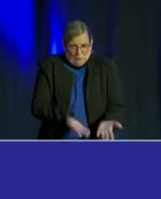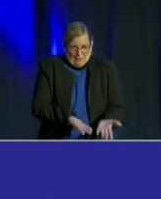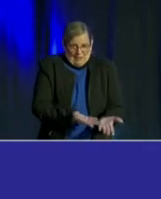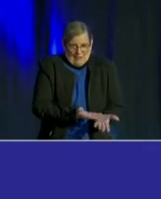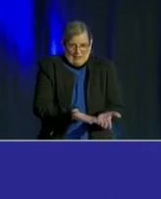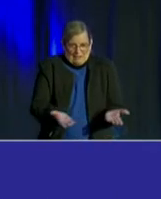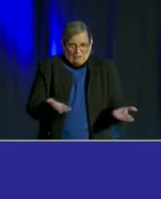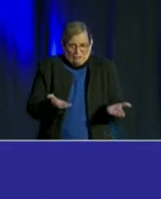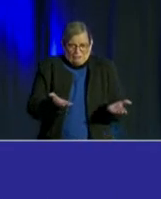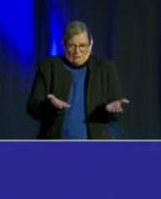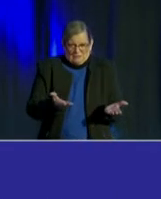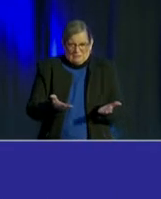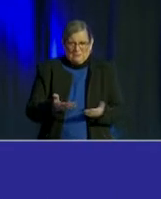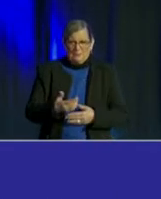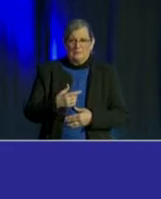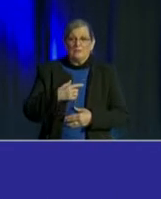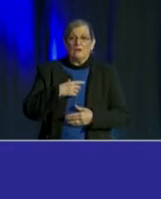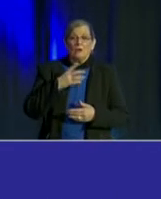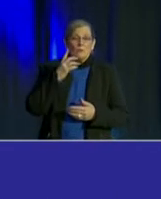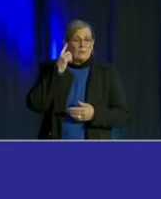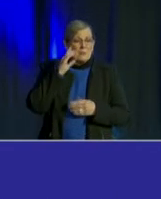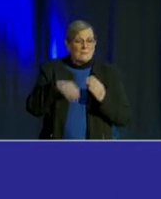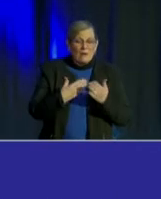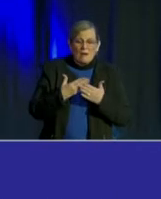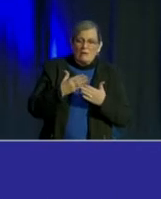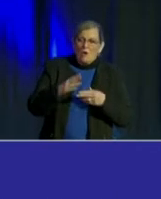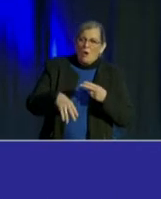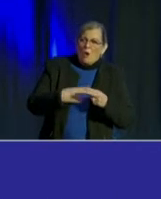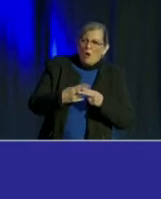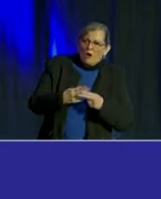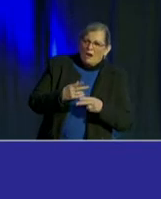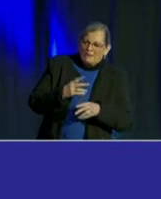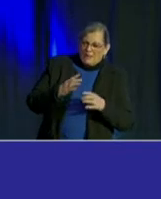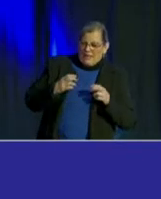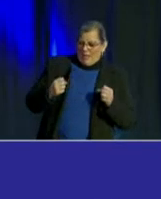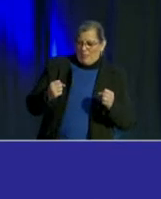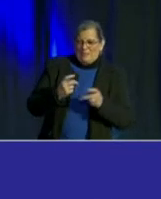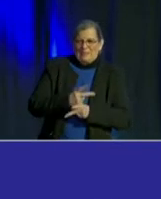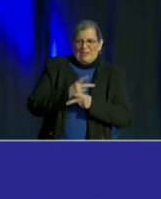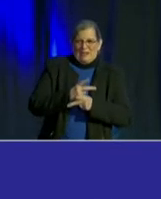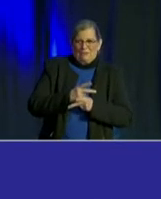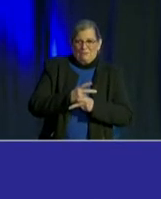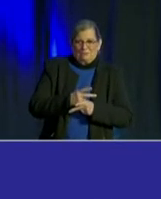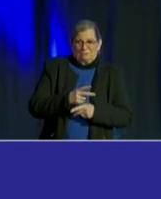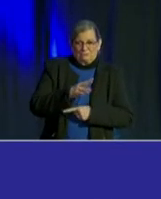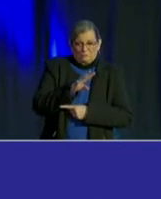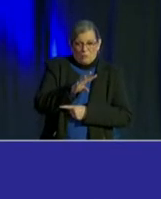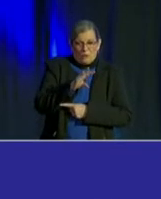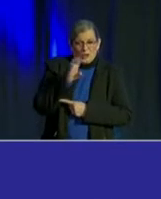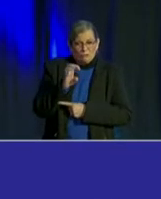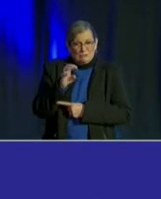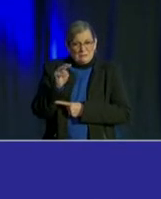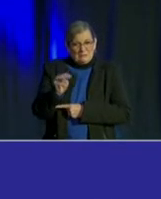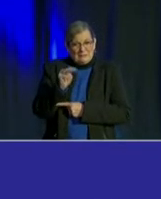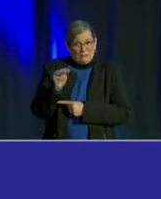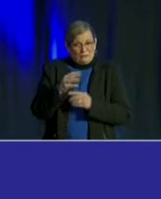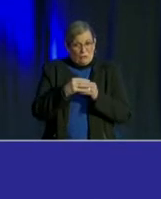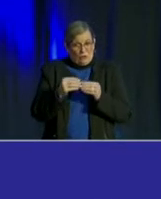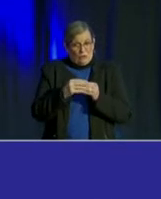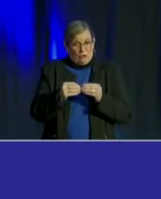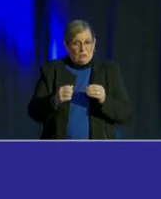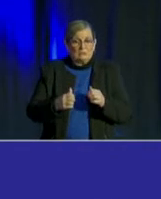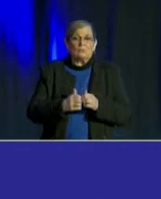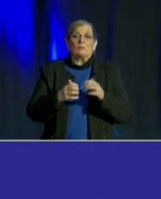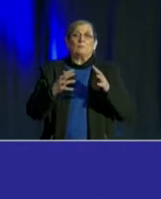just allocated over $400 million to build an integrated healthcare system for wards 7 and 8, areas that have been largely